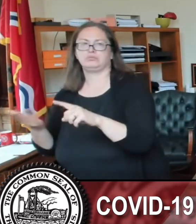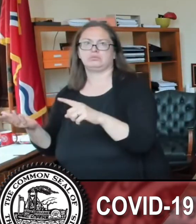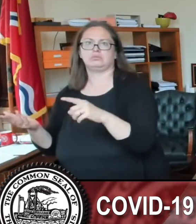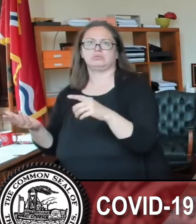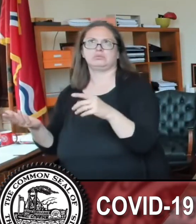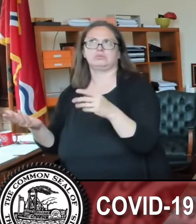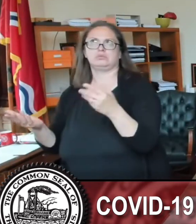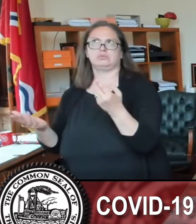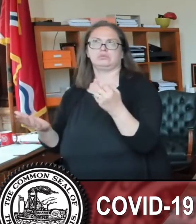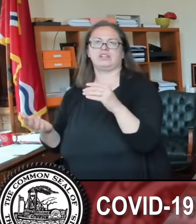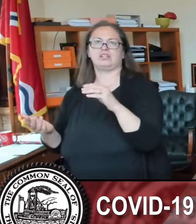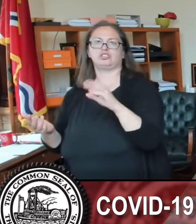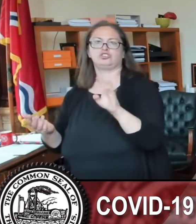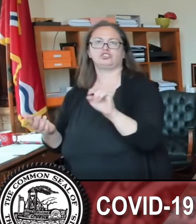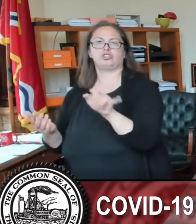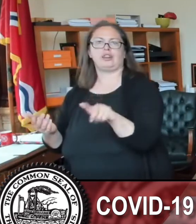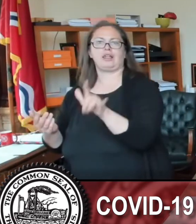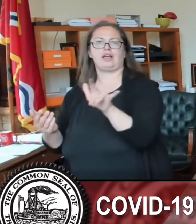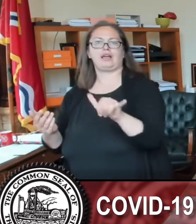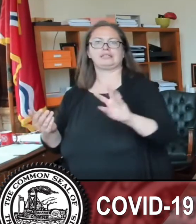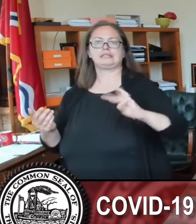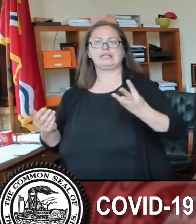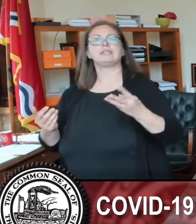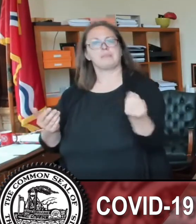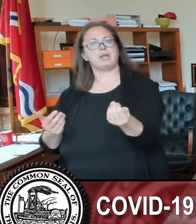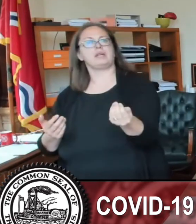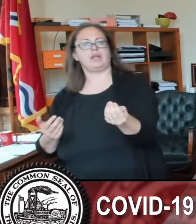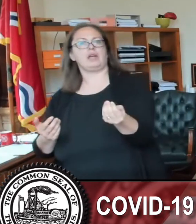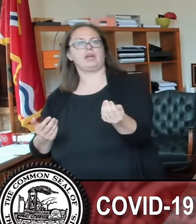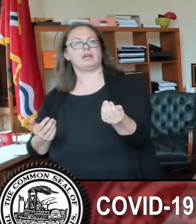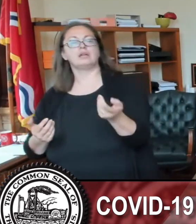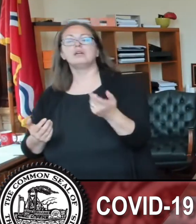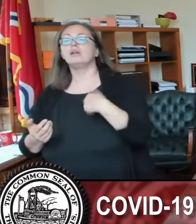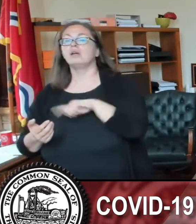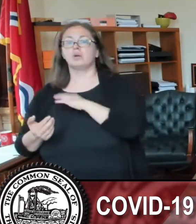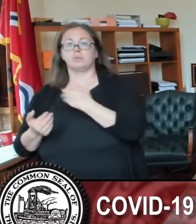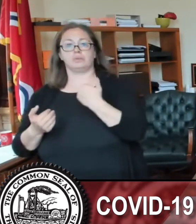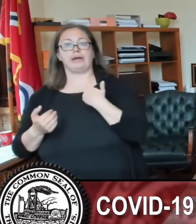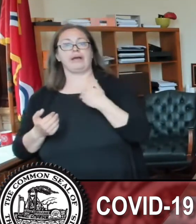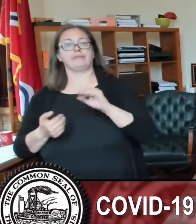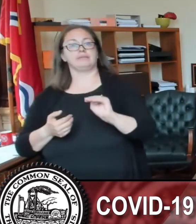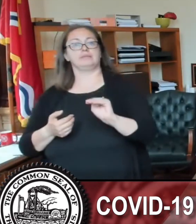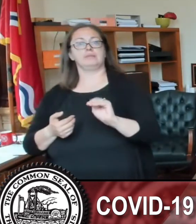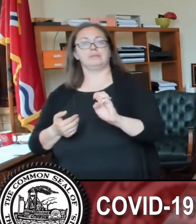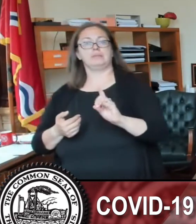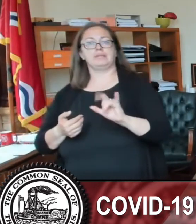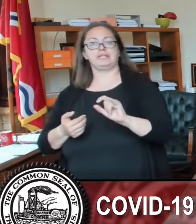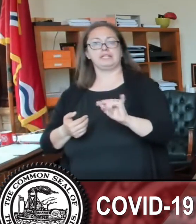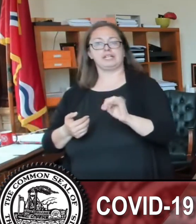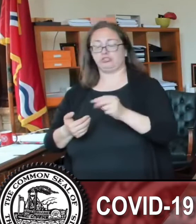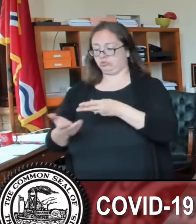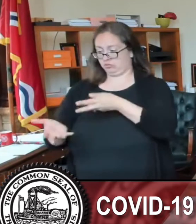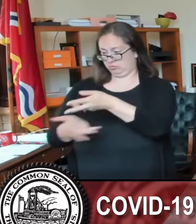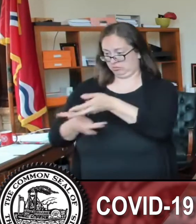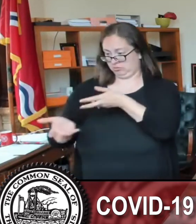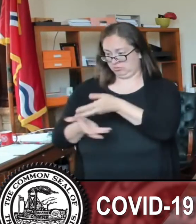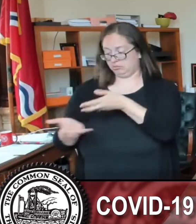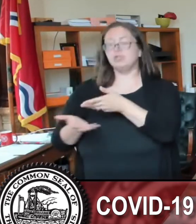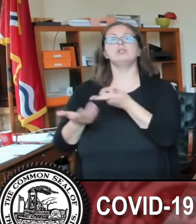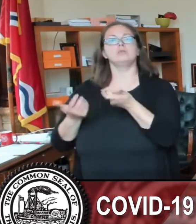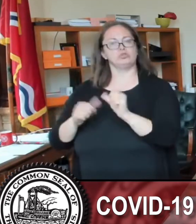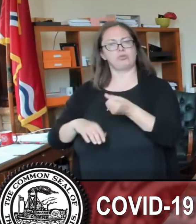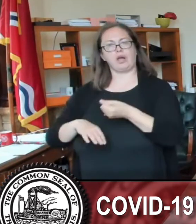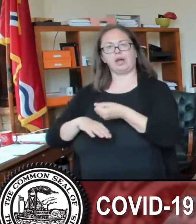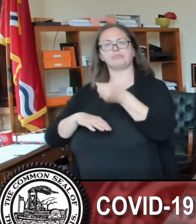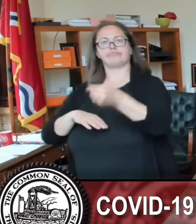guess. And so we have mediation. We were trying to mediate, but to put them in a program of